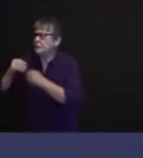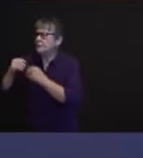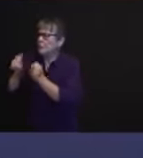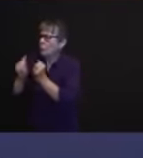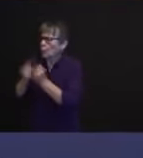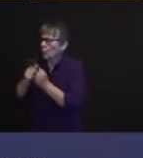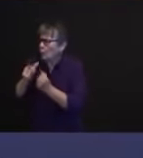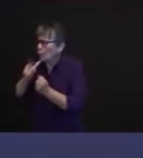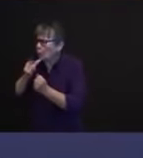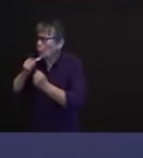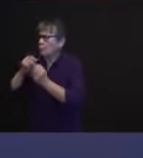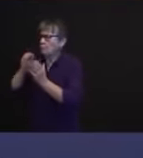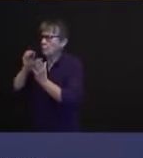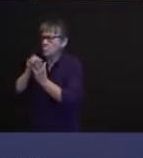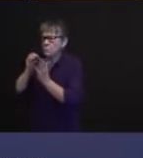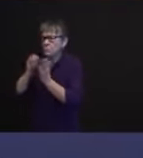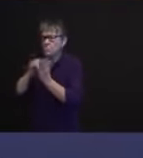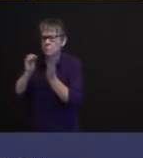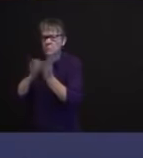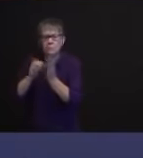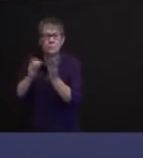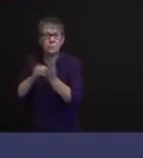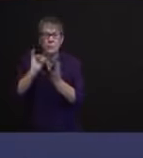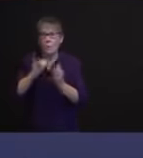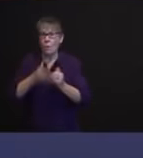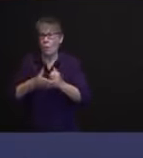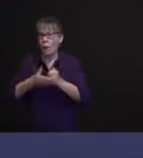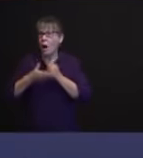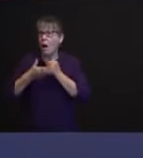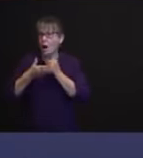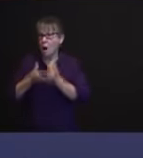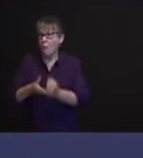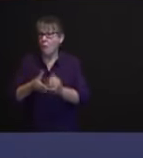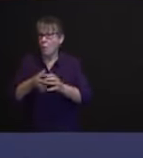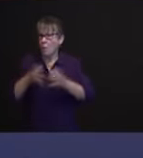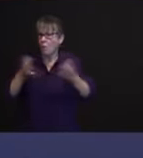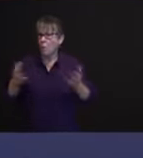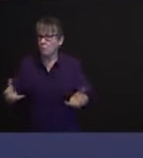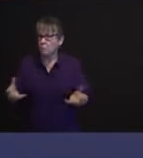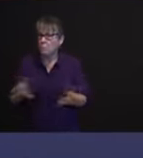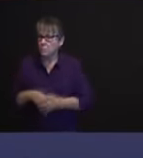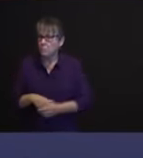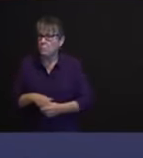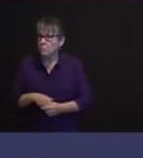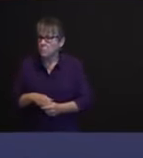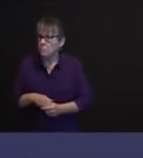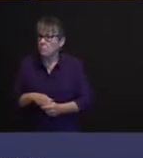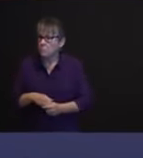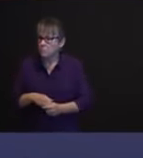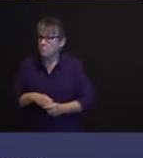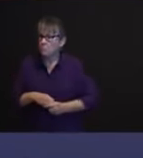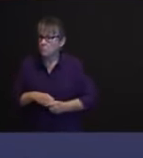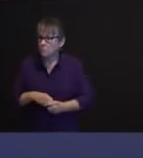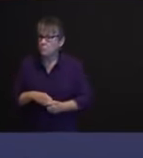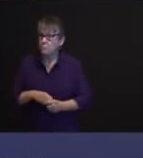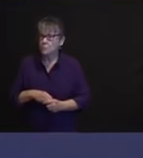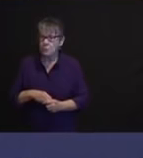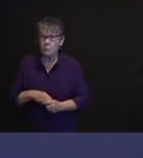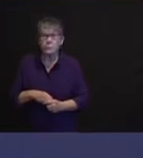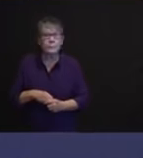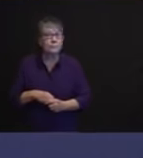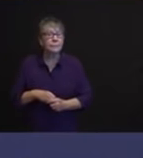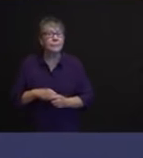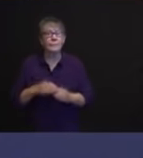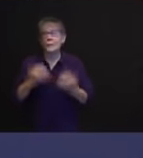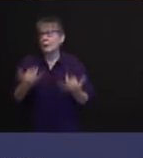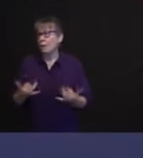been. Crystal, back to you. This just in from the mayor, so again, a lot on Trenton today. The city